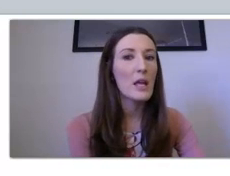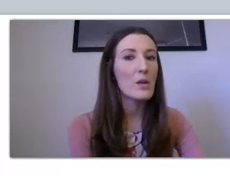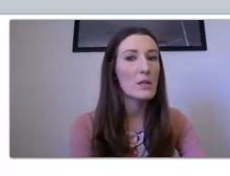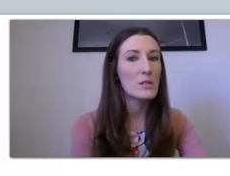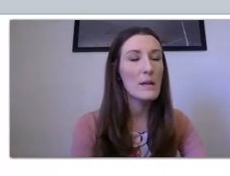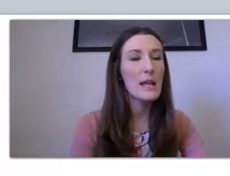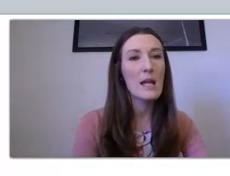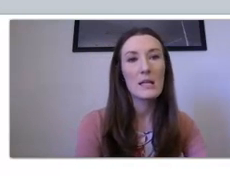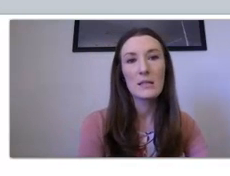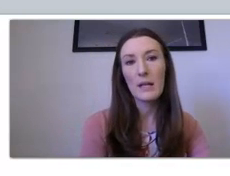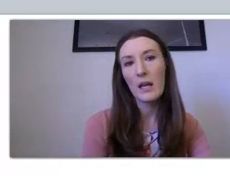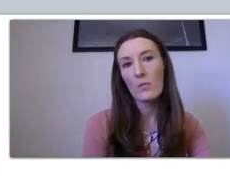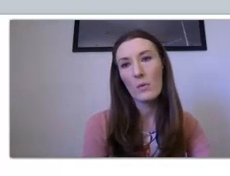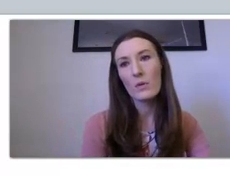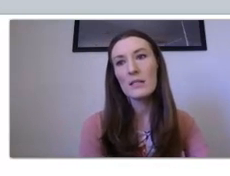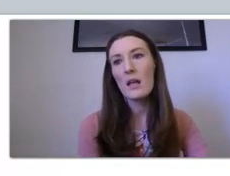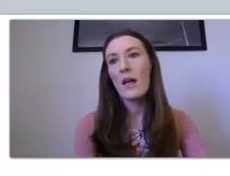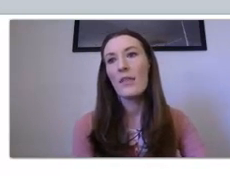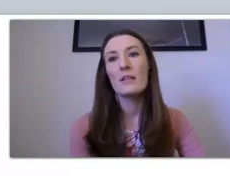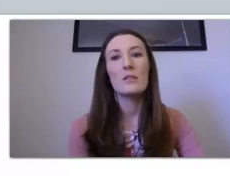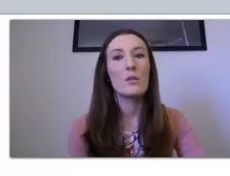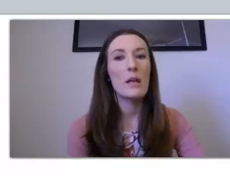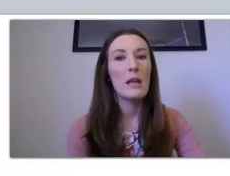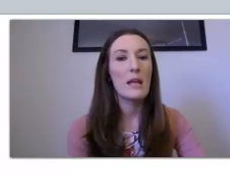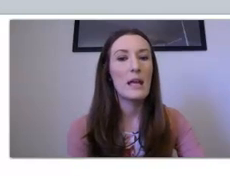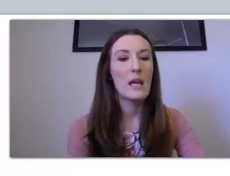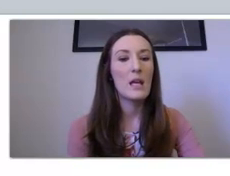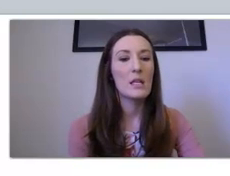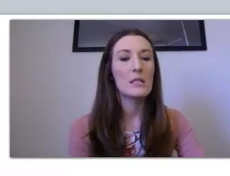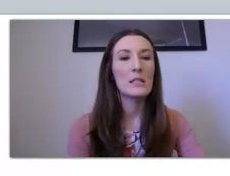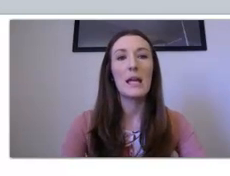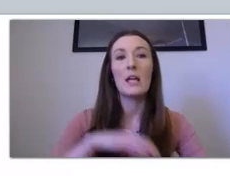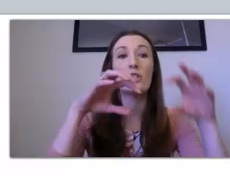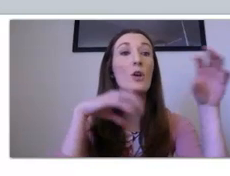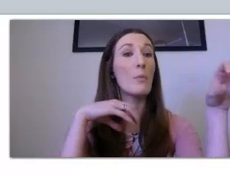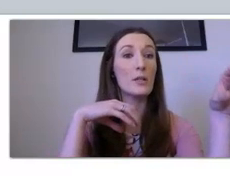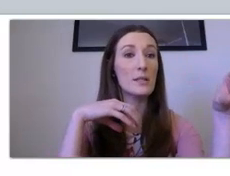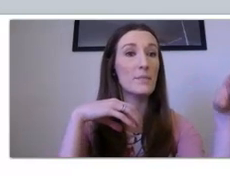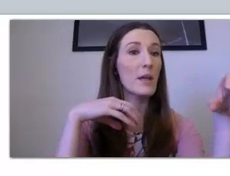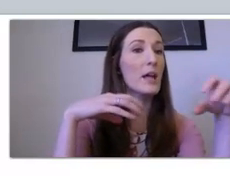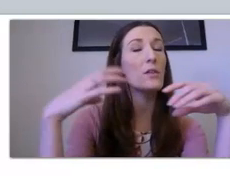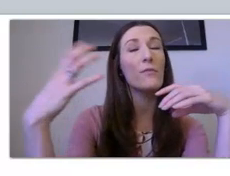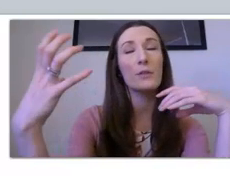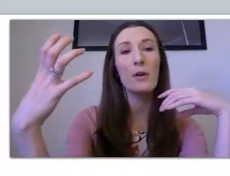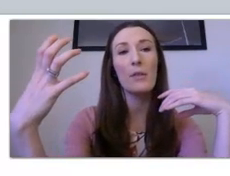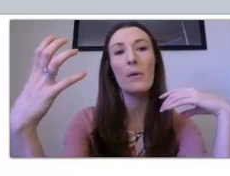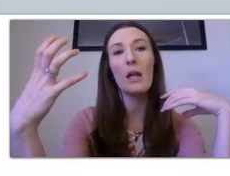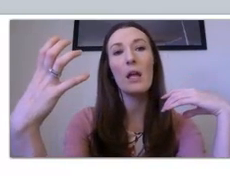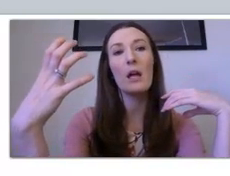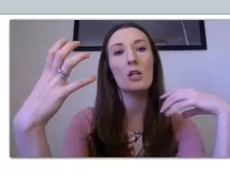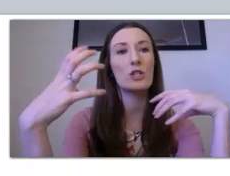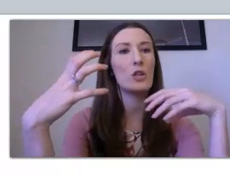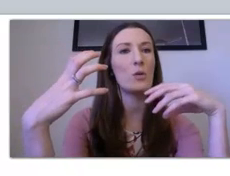ASL 3, Unit 20, Explaining Rules. This unit is in two parts, okay? The first part